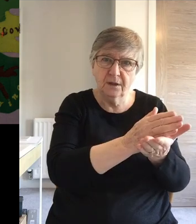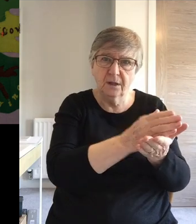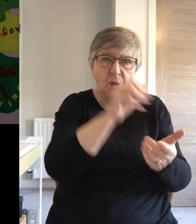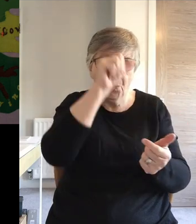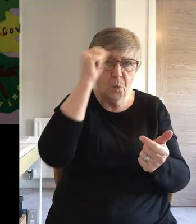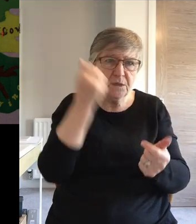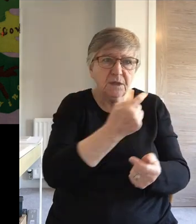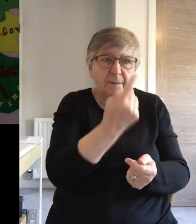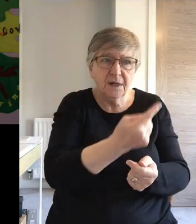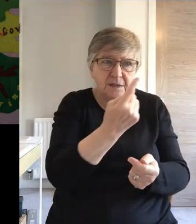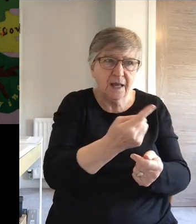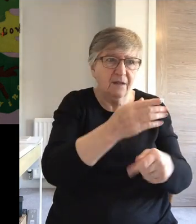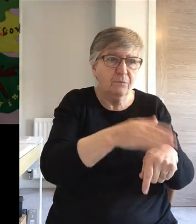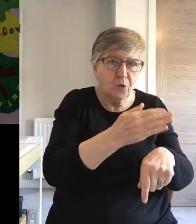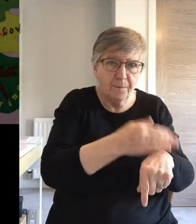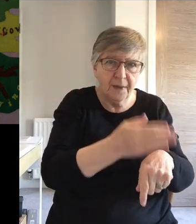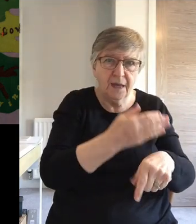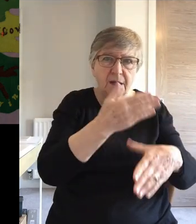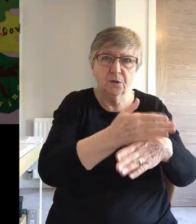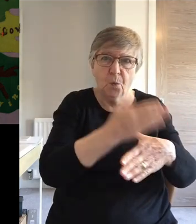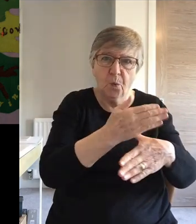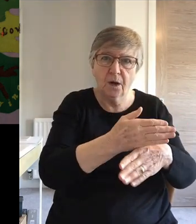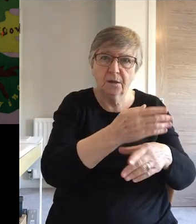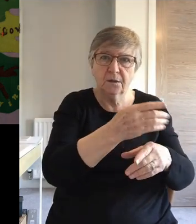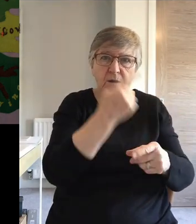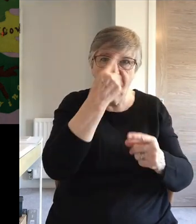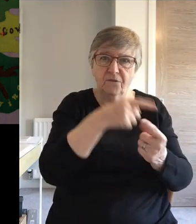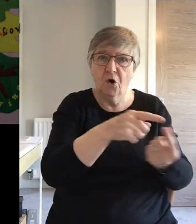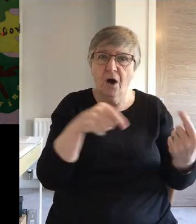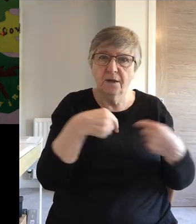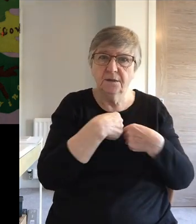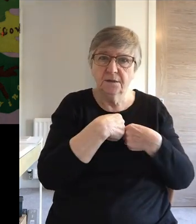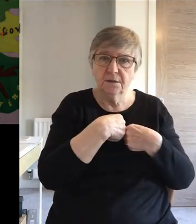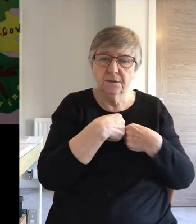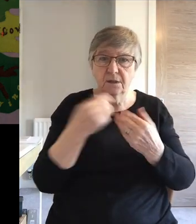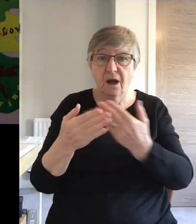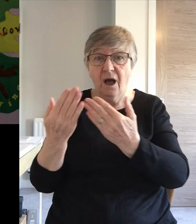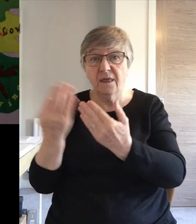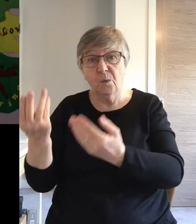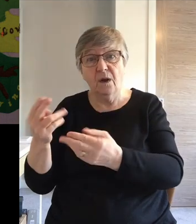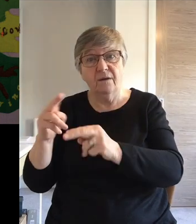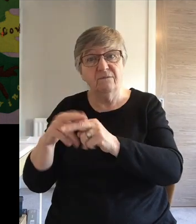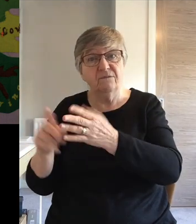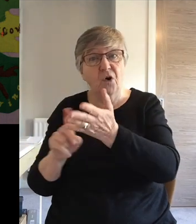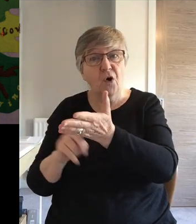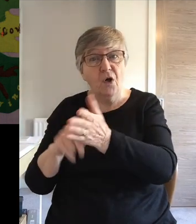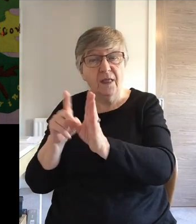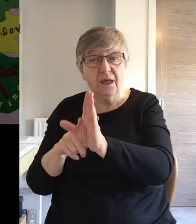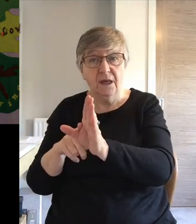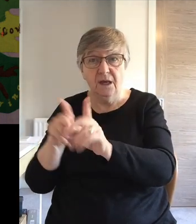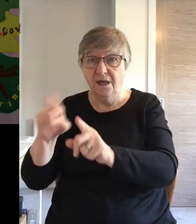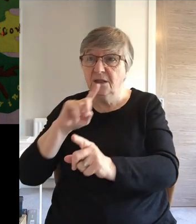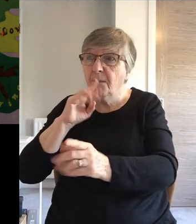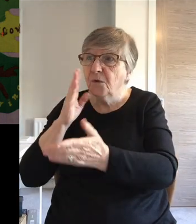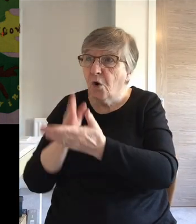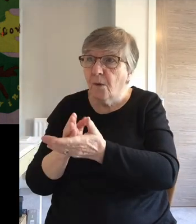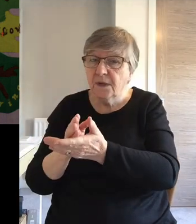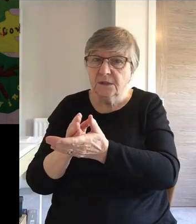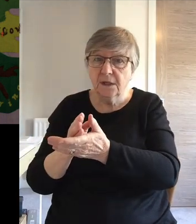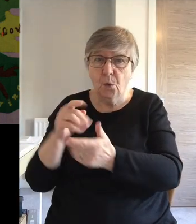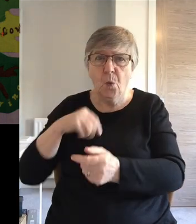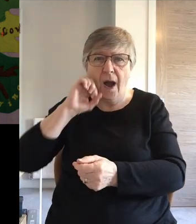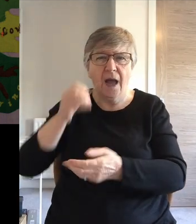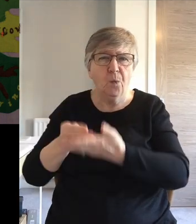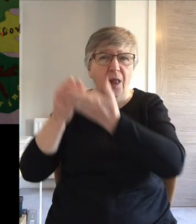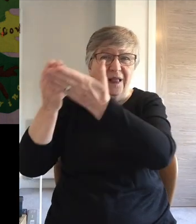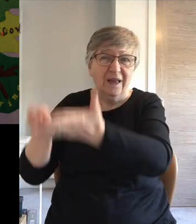true because wisdom herself has prepared it. The other, folly, is promising what she doesn't have and